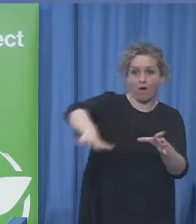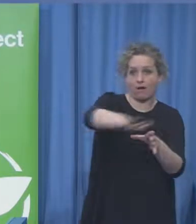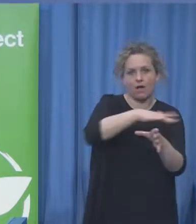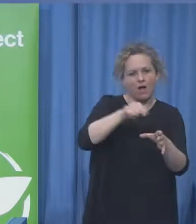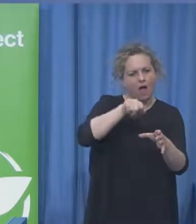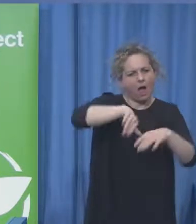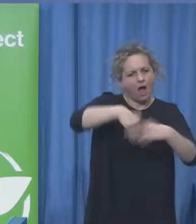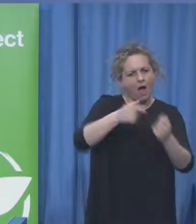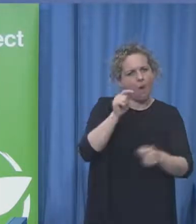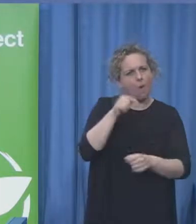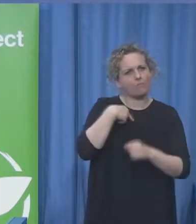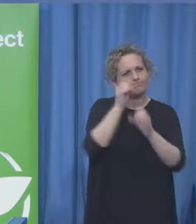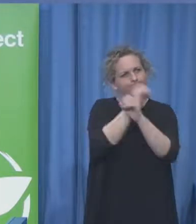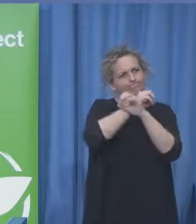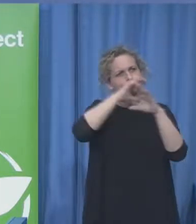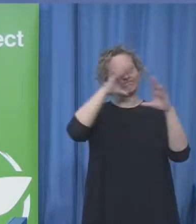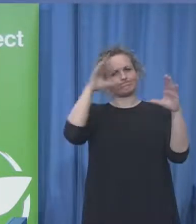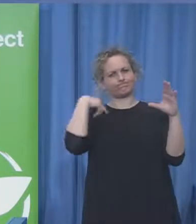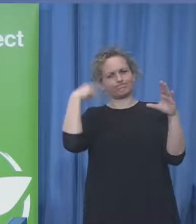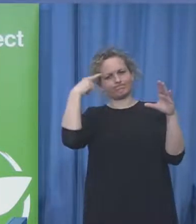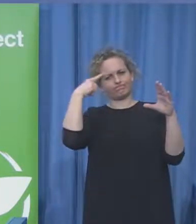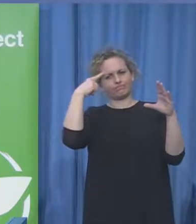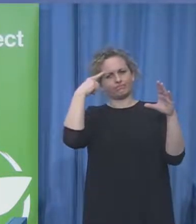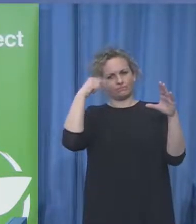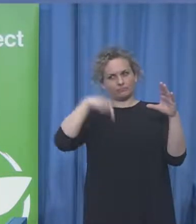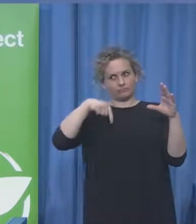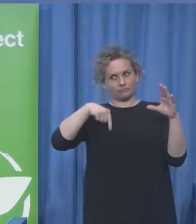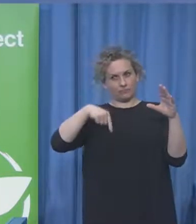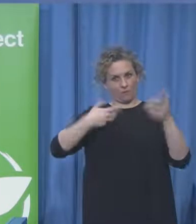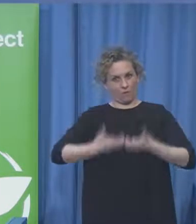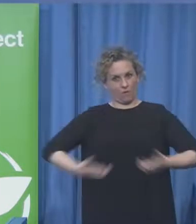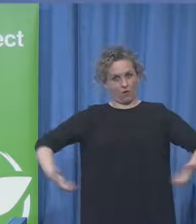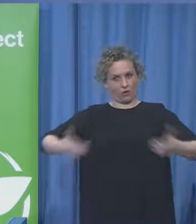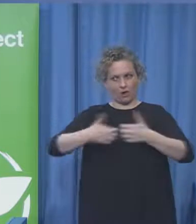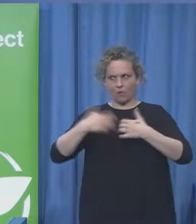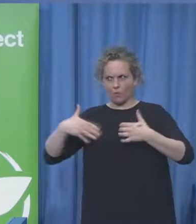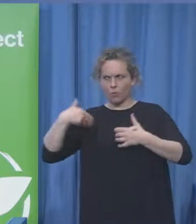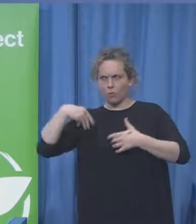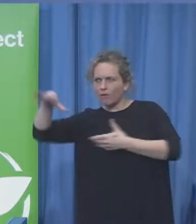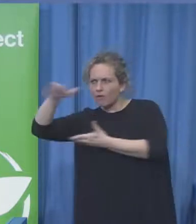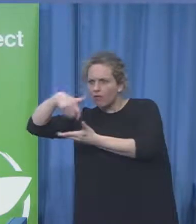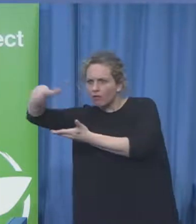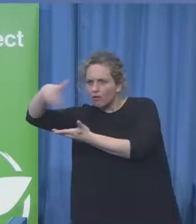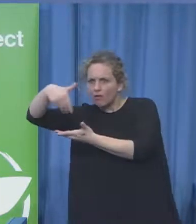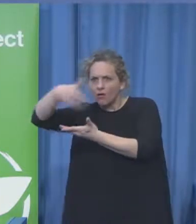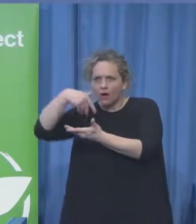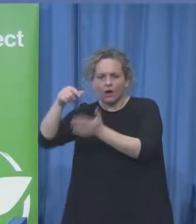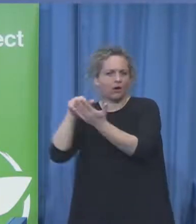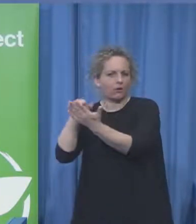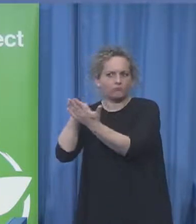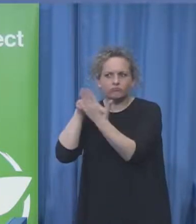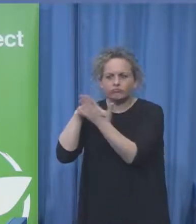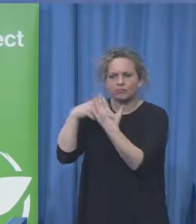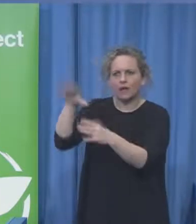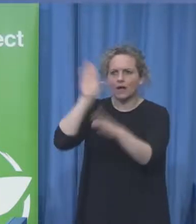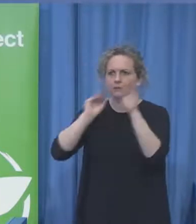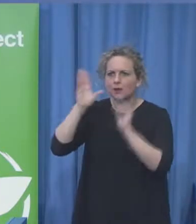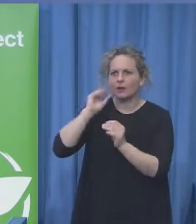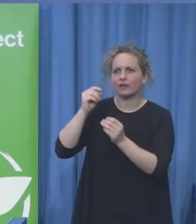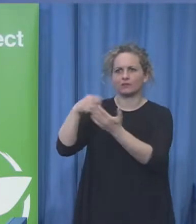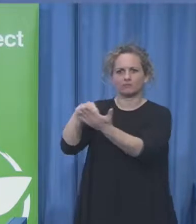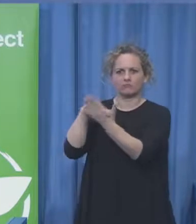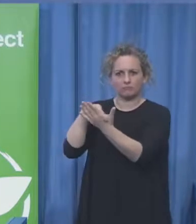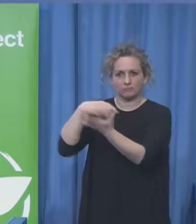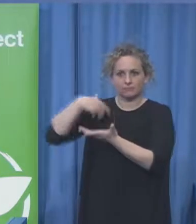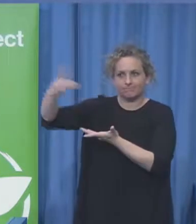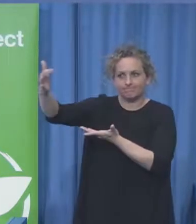I heard quite lots of interesting ideas and experience, talking about this revisit this relationship